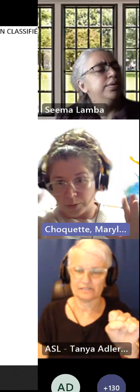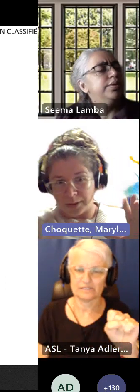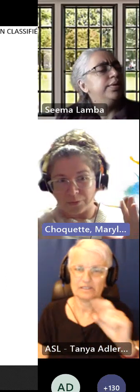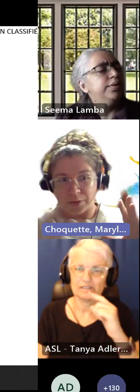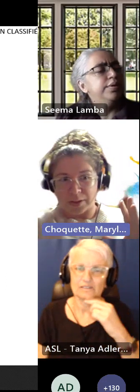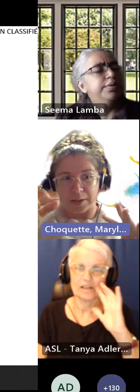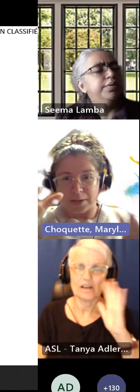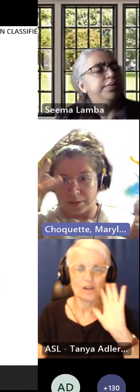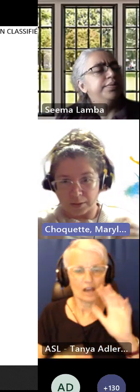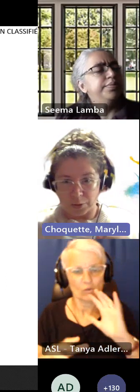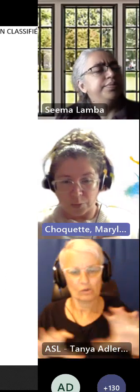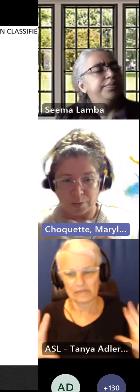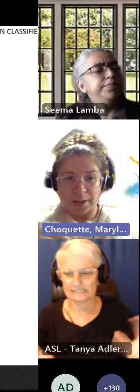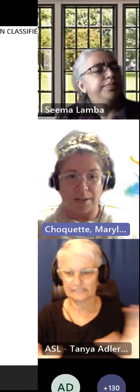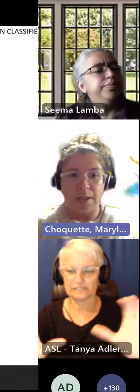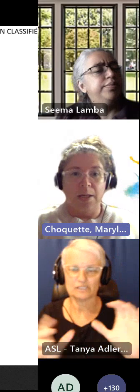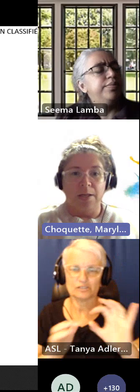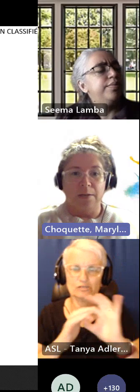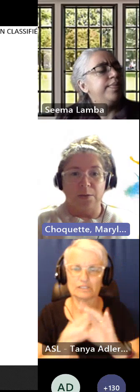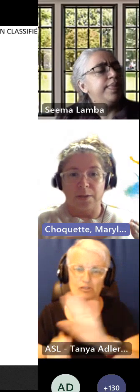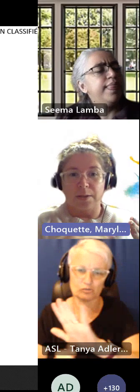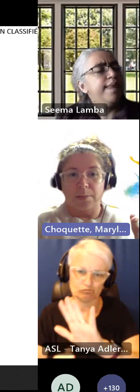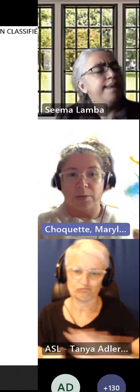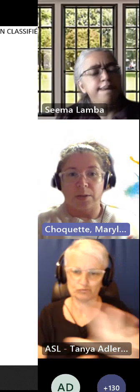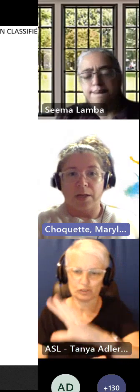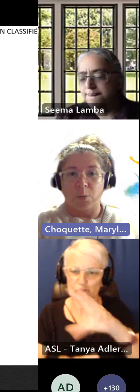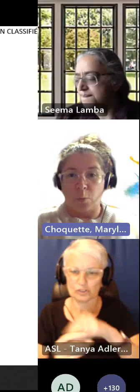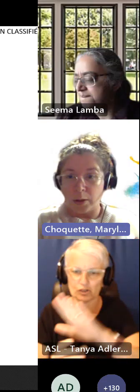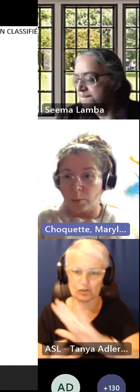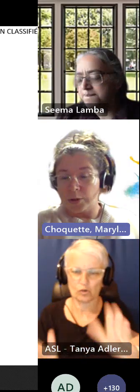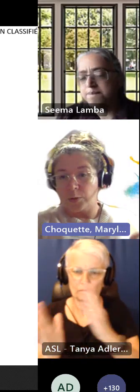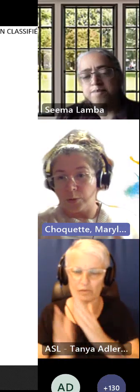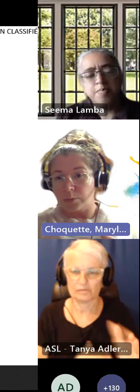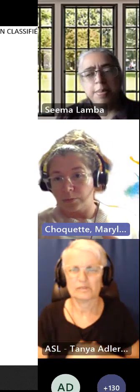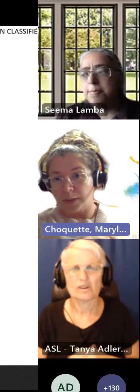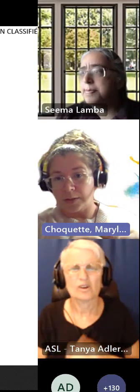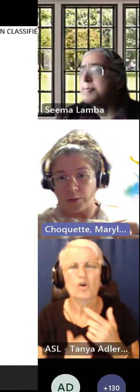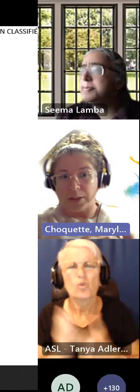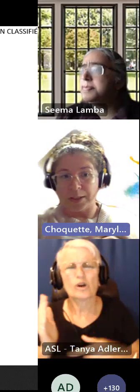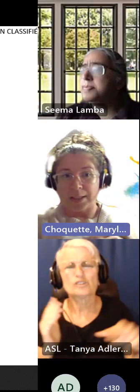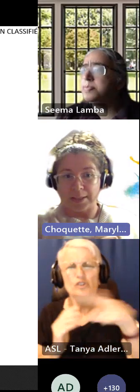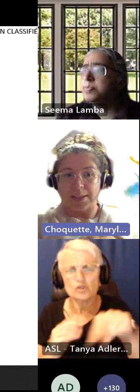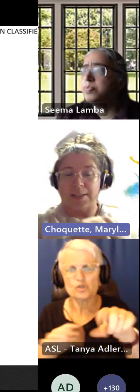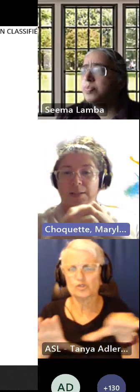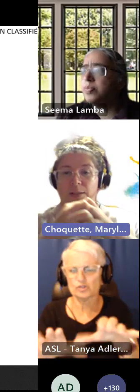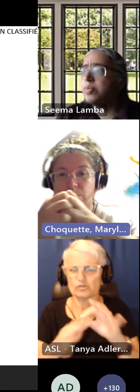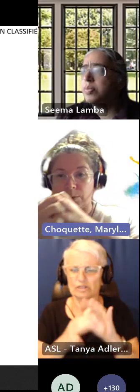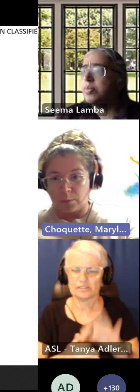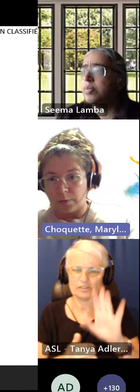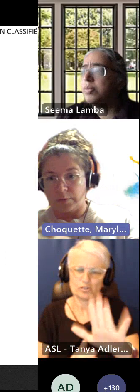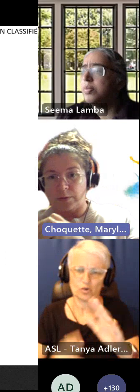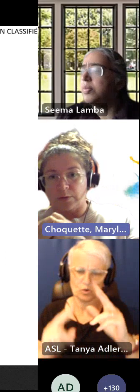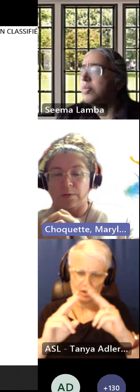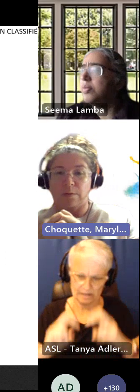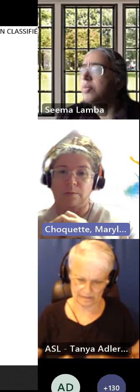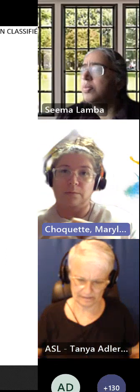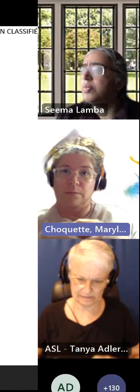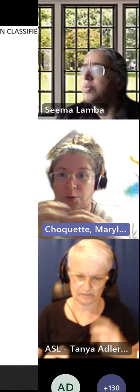how they will be defined in your plan. So it's about what will you do based on your analysis to be